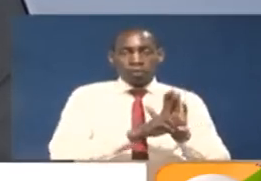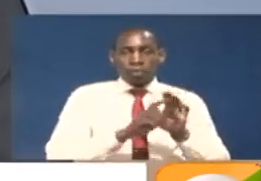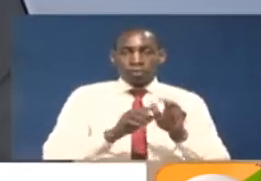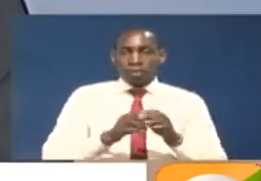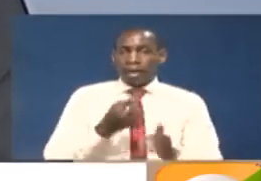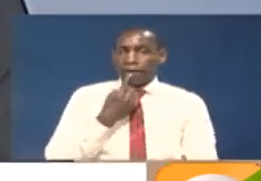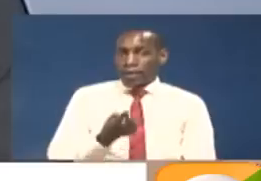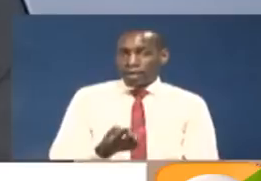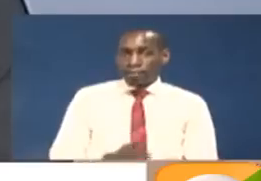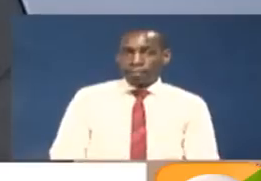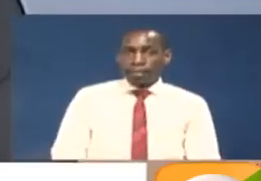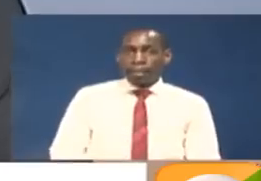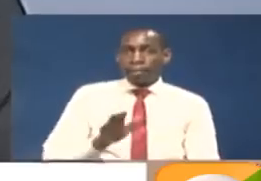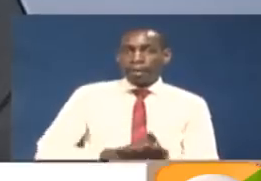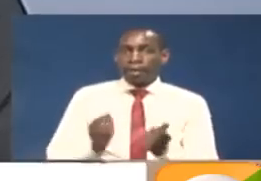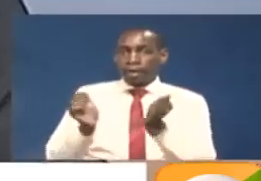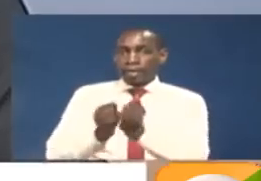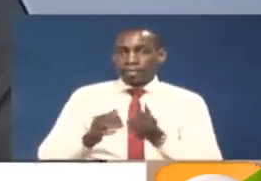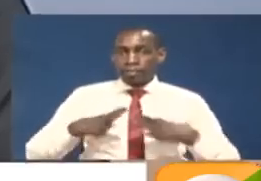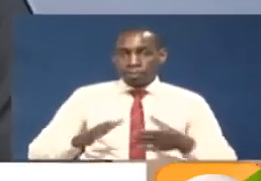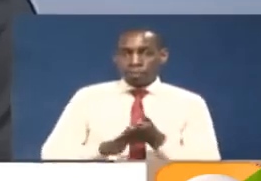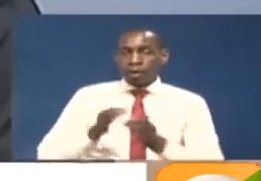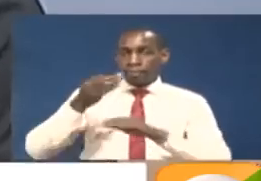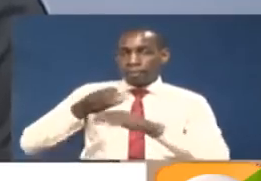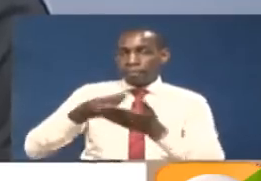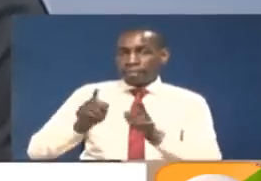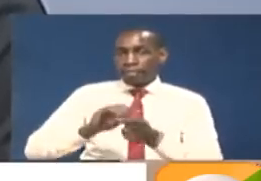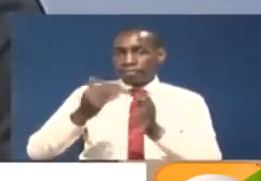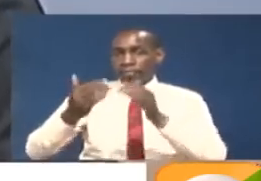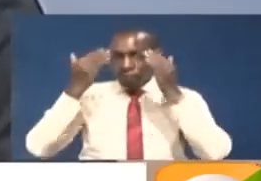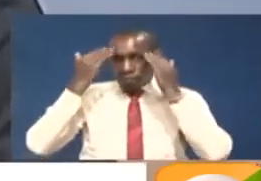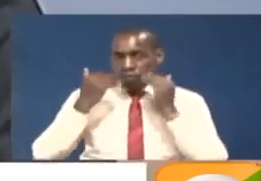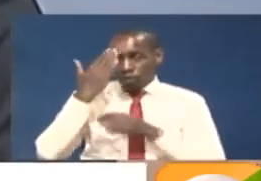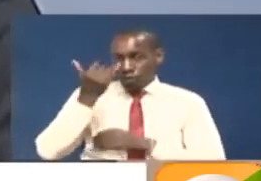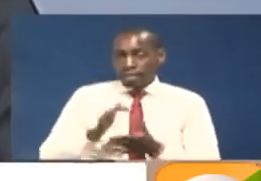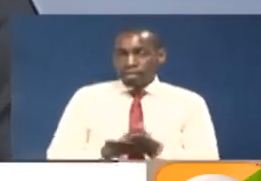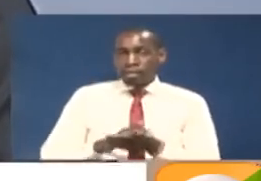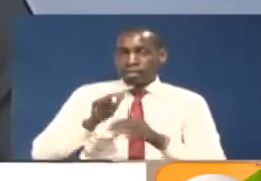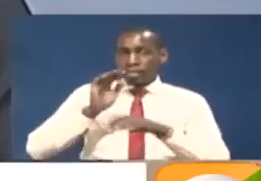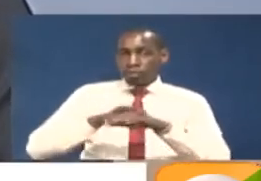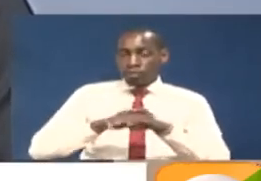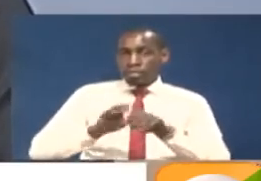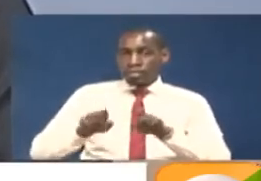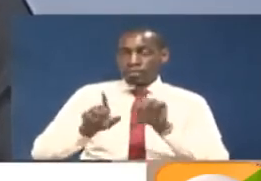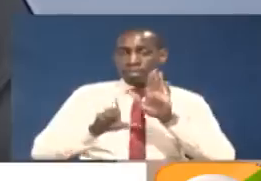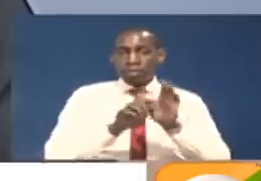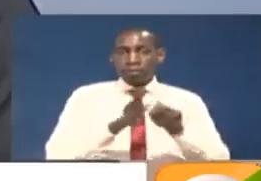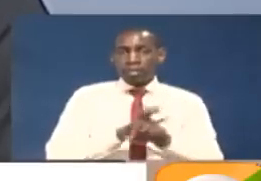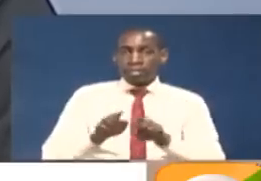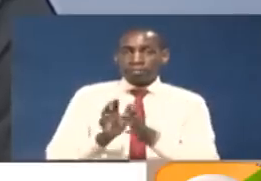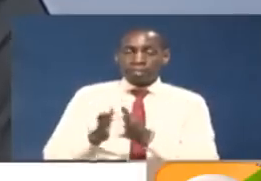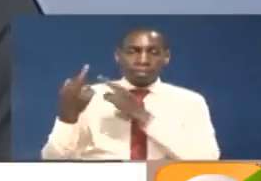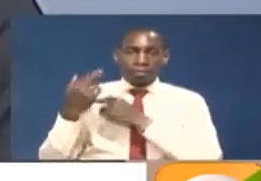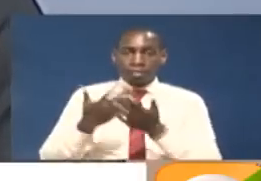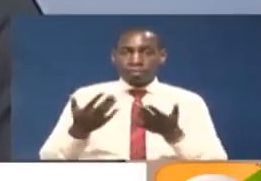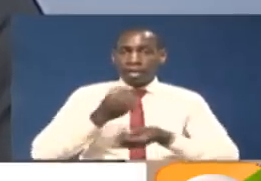order. Go catch those money launderers and take them to court, because it is the perfectly lawful and dutiful thing